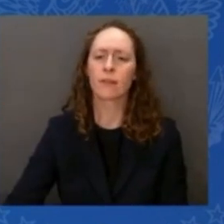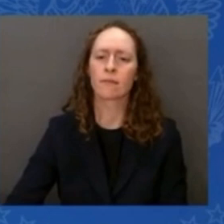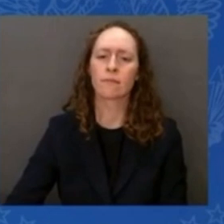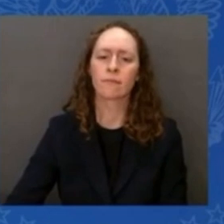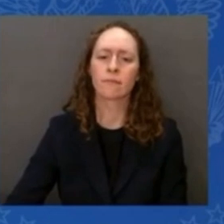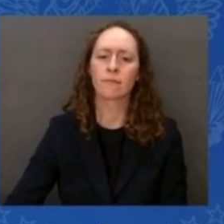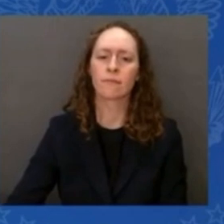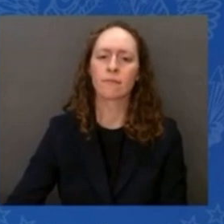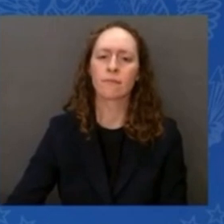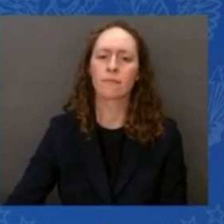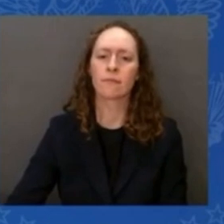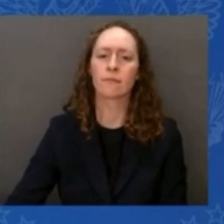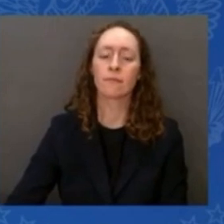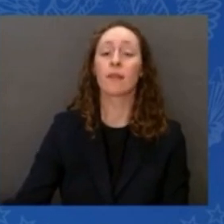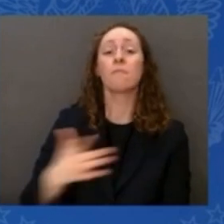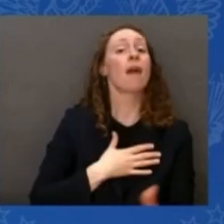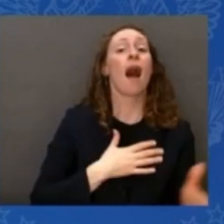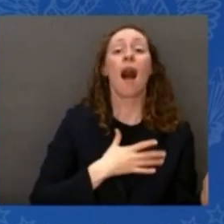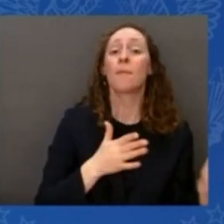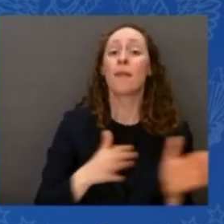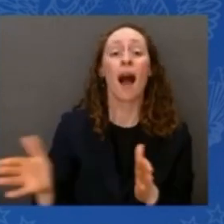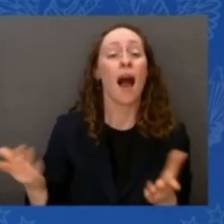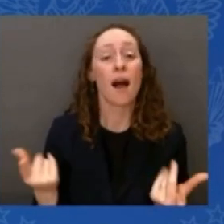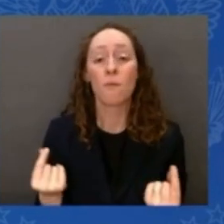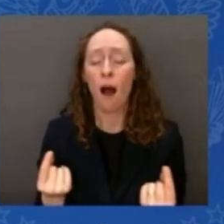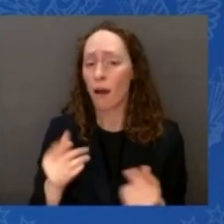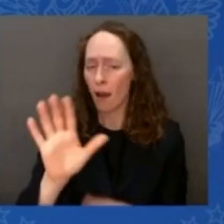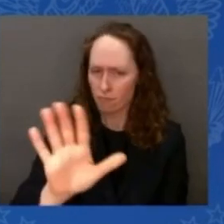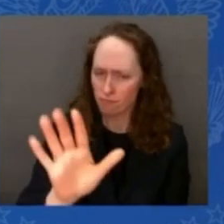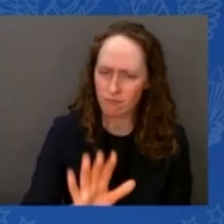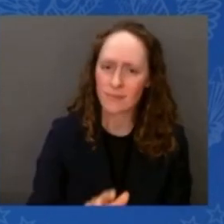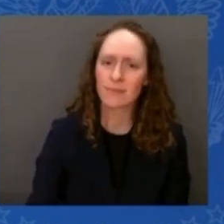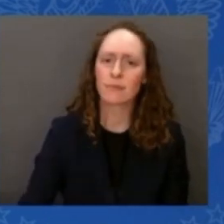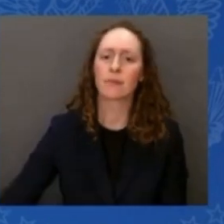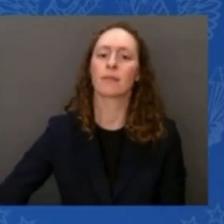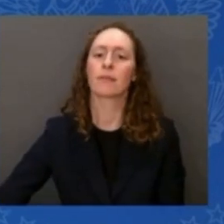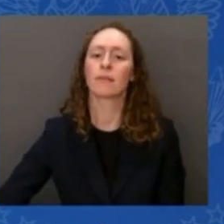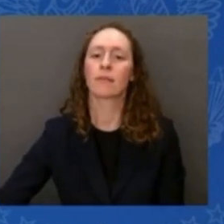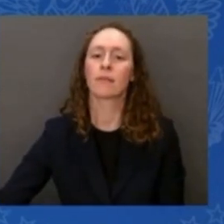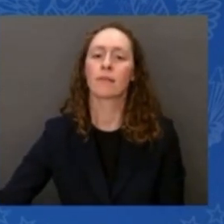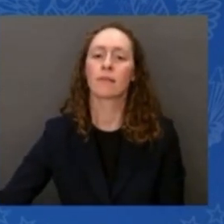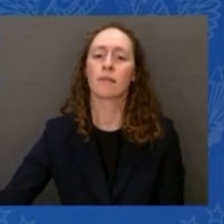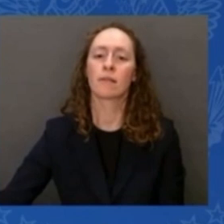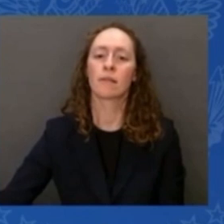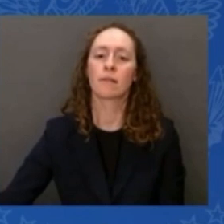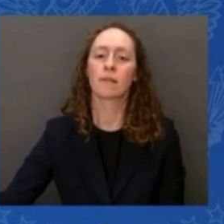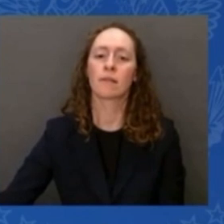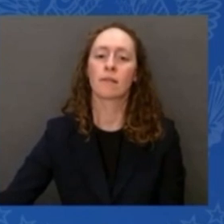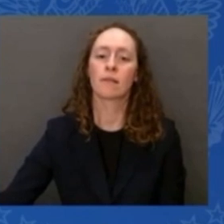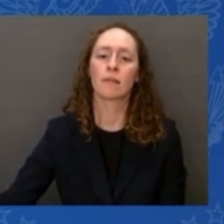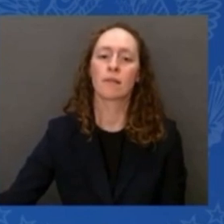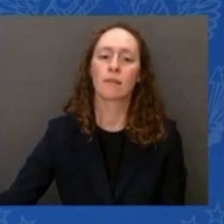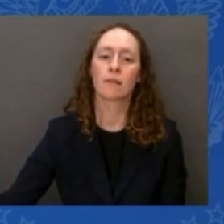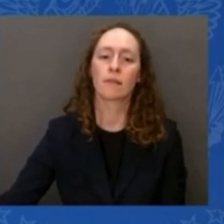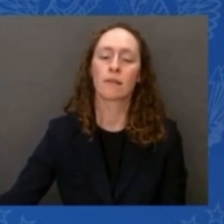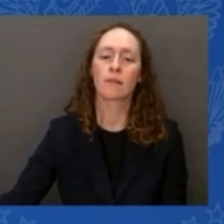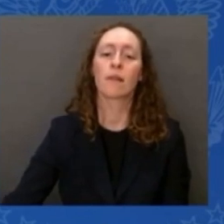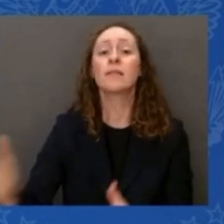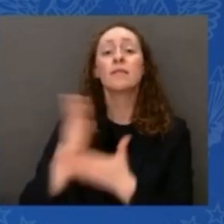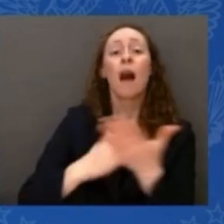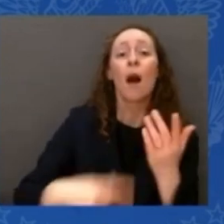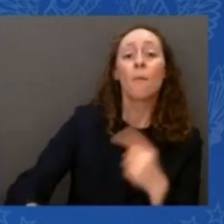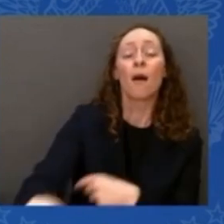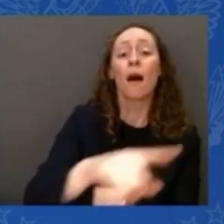not, by the way, there's an awful lot of really good Republicans, but the MAGA Republicans are a different breed of cat. No, they're not bad or